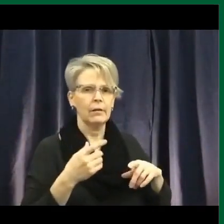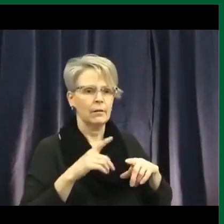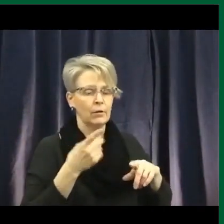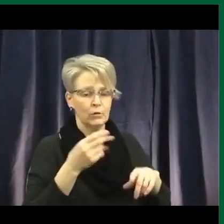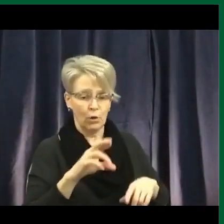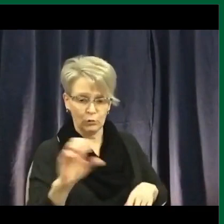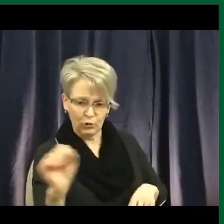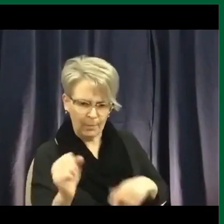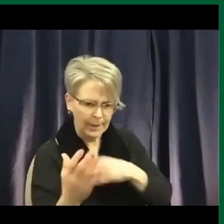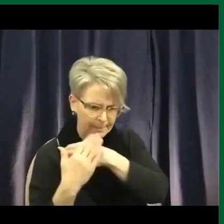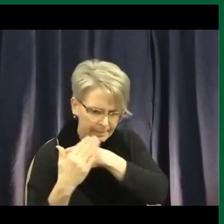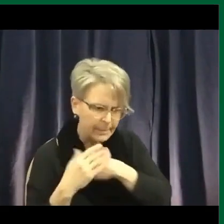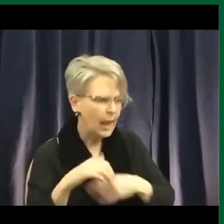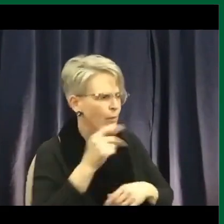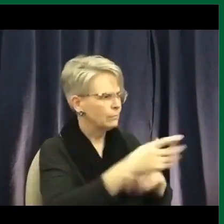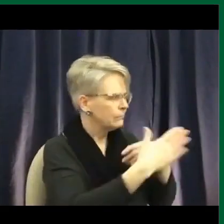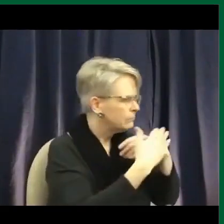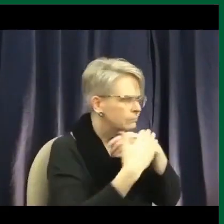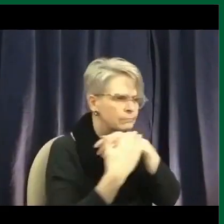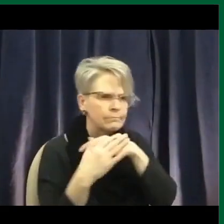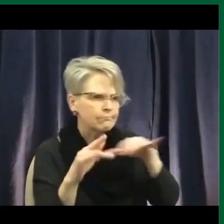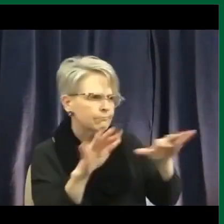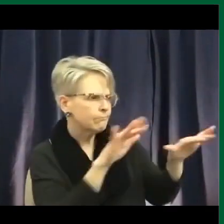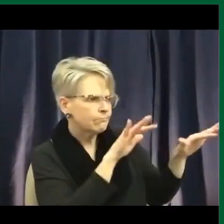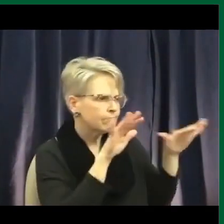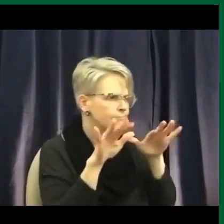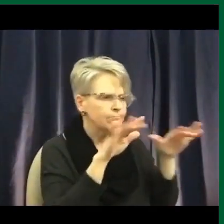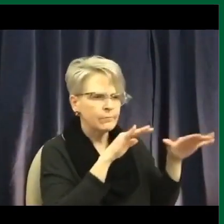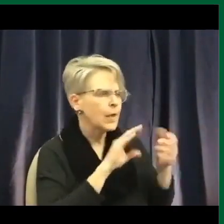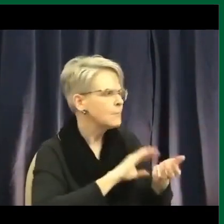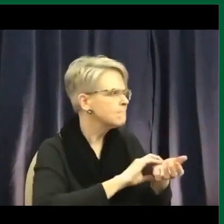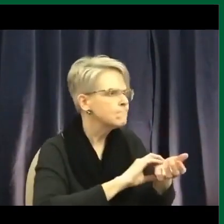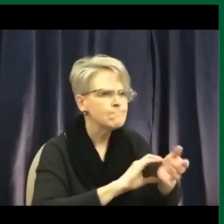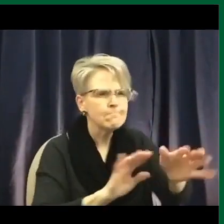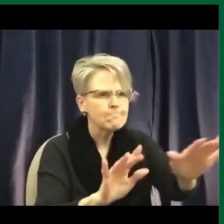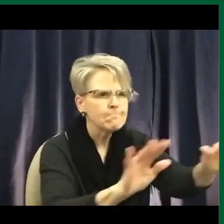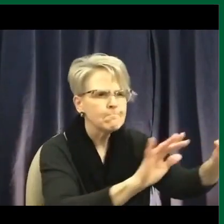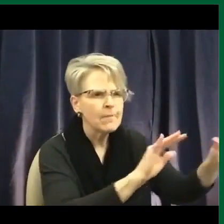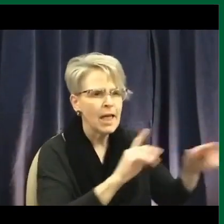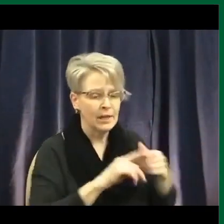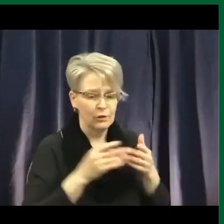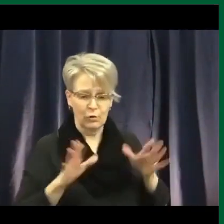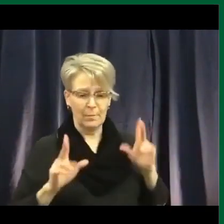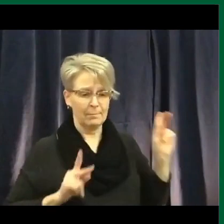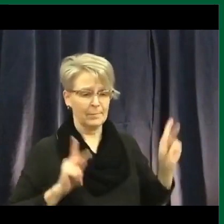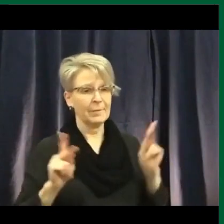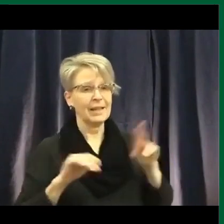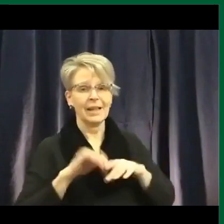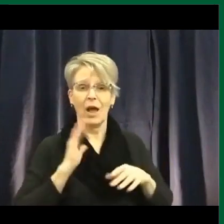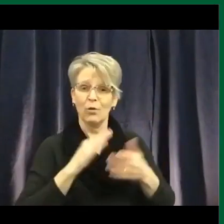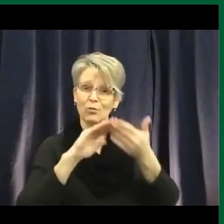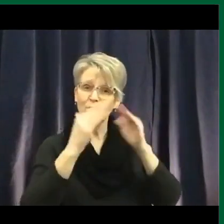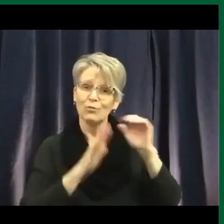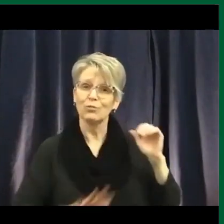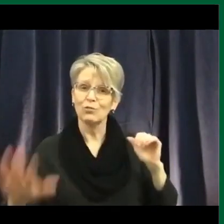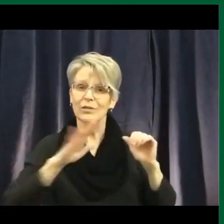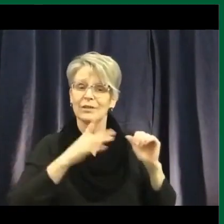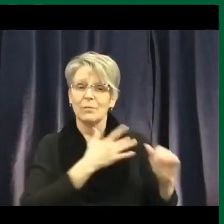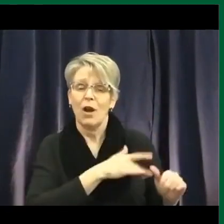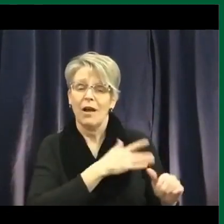Dr. Shahab, as well as others within our health system, as well as the general population in our communities across the province.